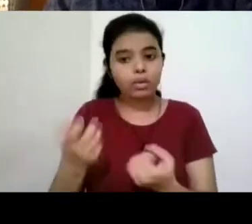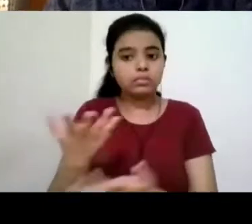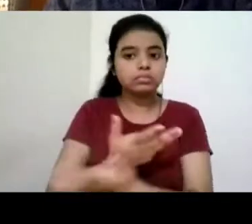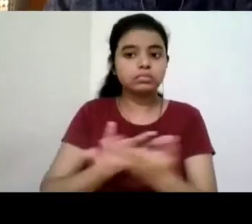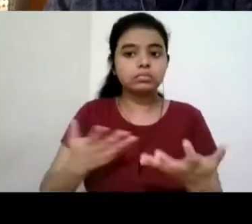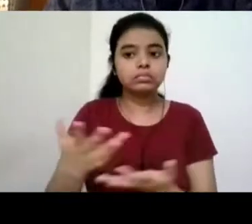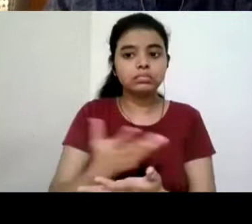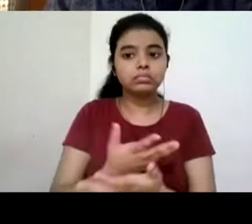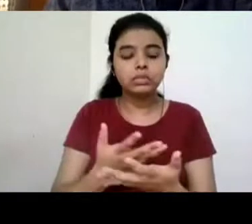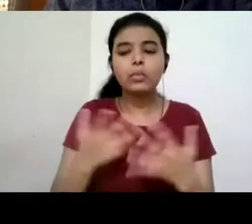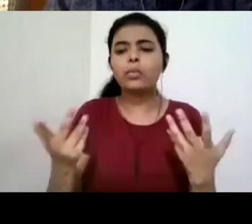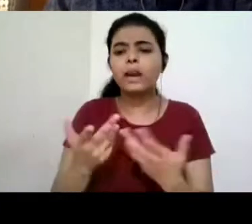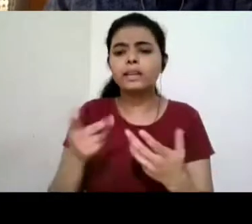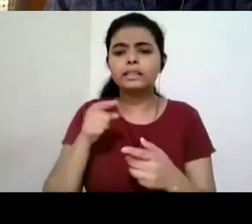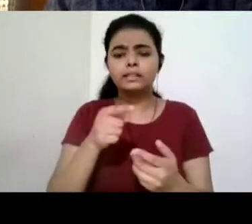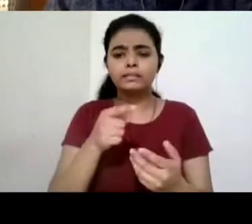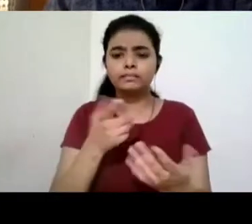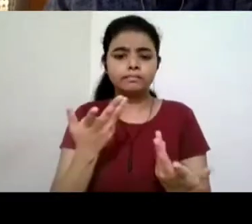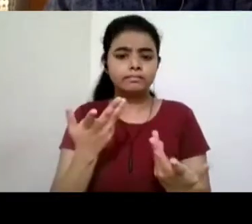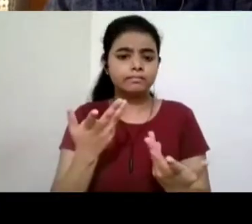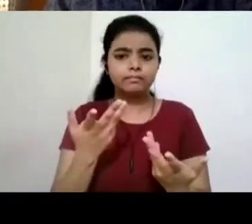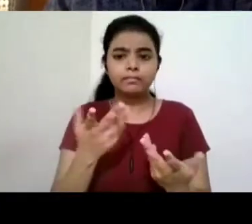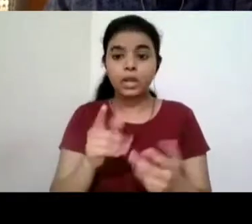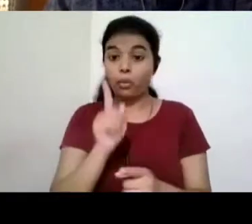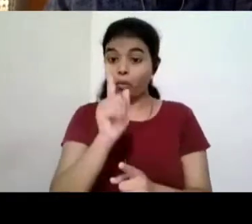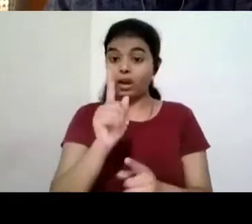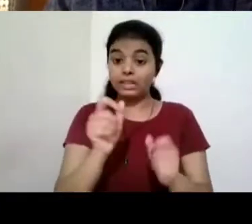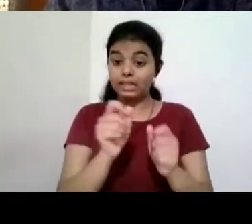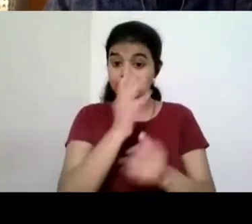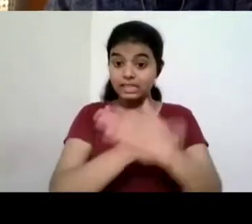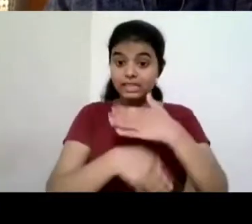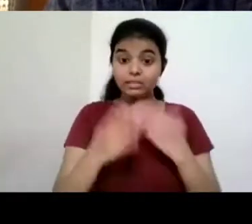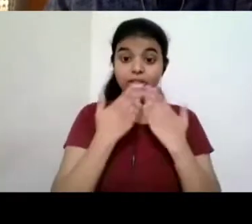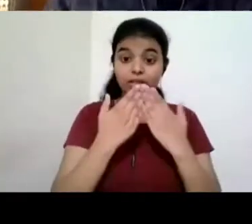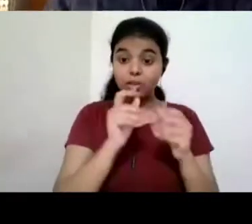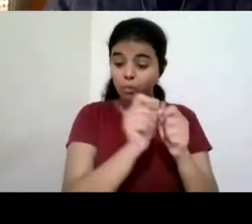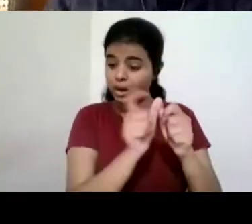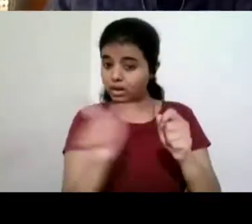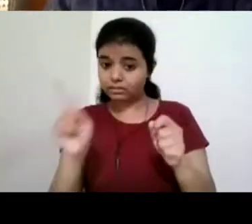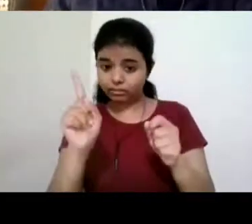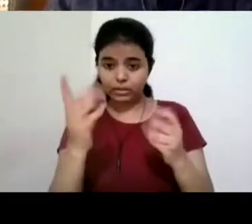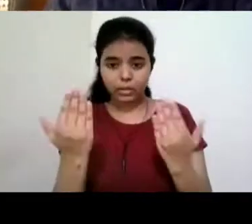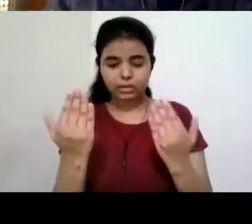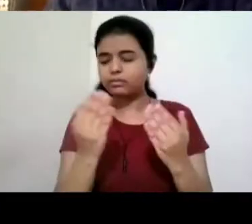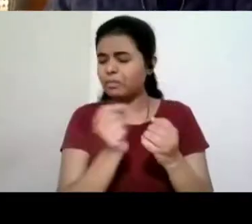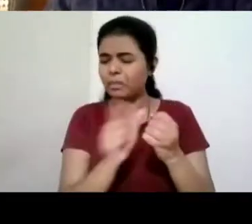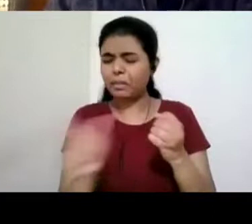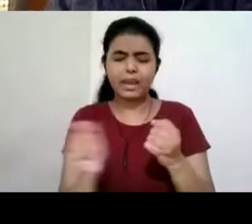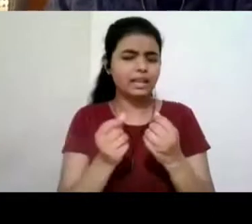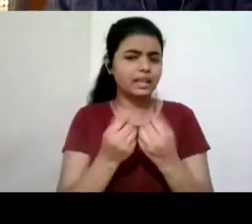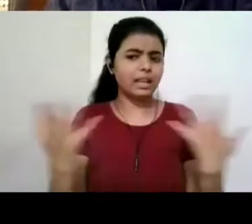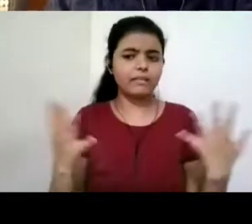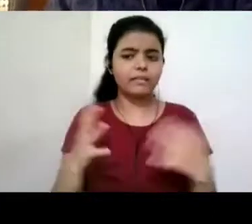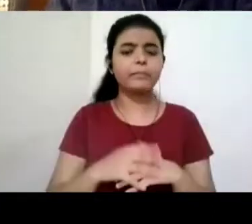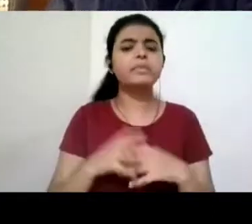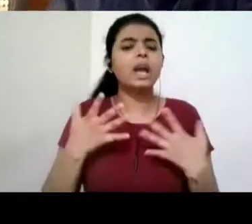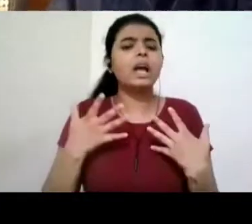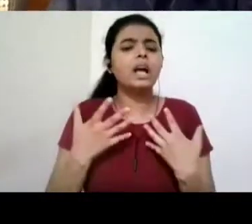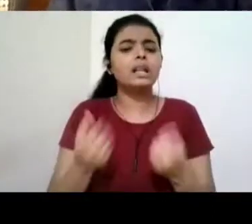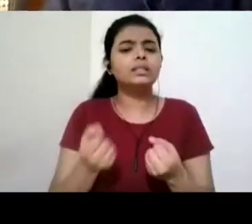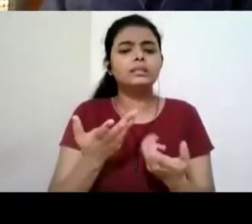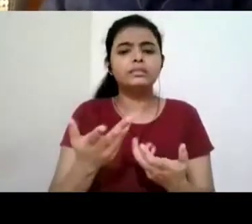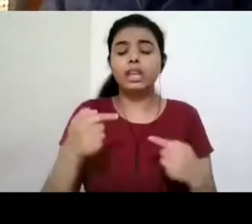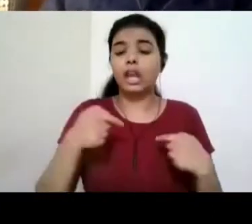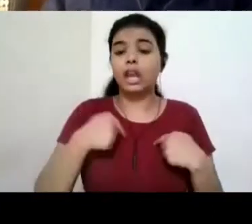is demonstrative of the fact that there's no one definition of disability studies. So I'm just going to be foregrounding the one